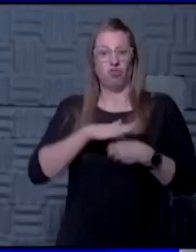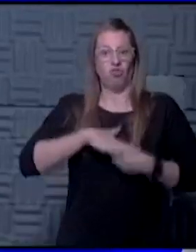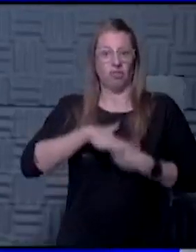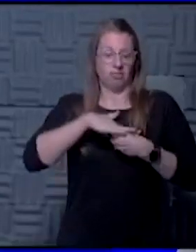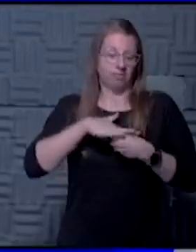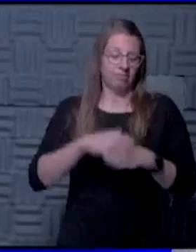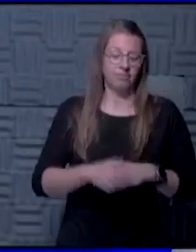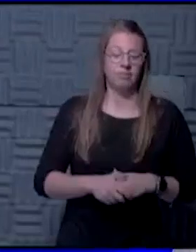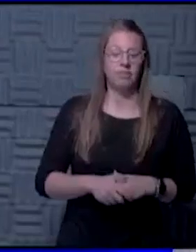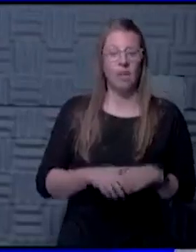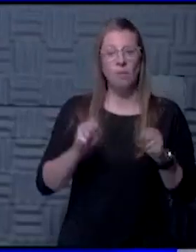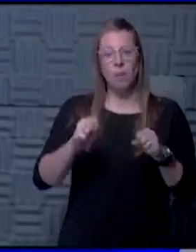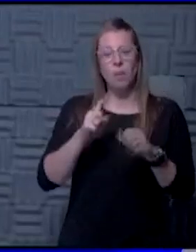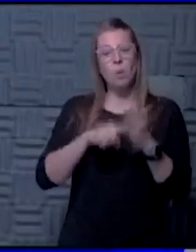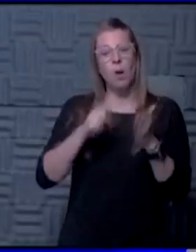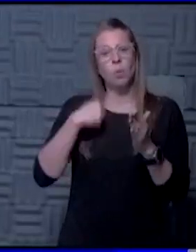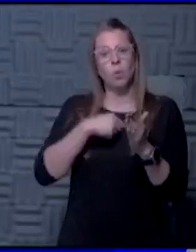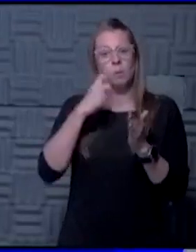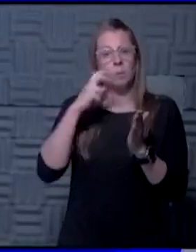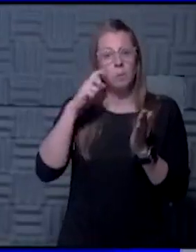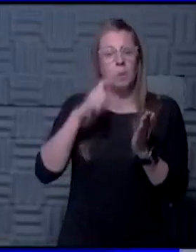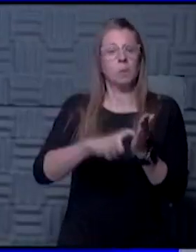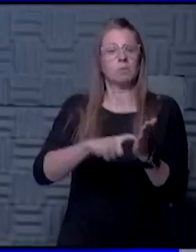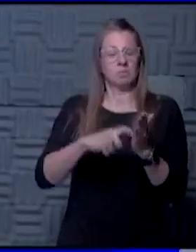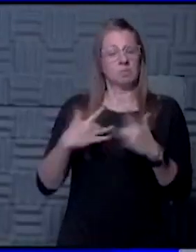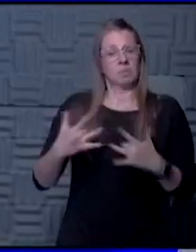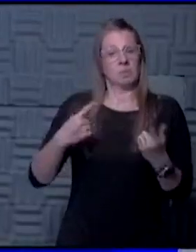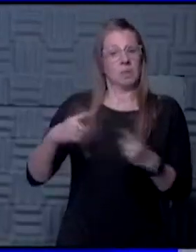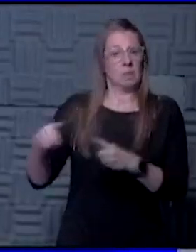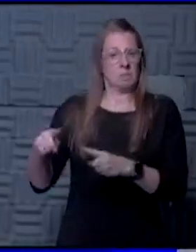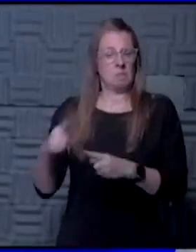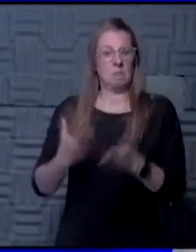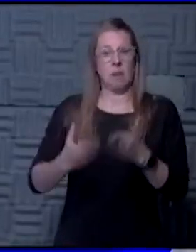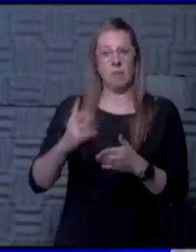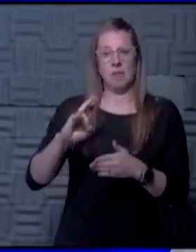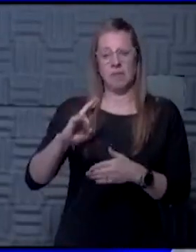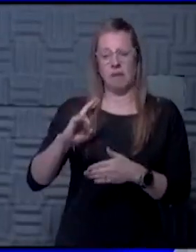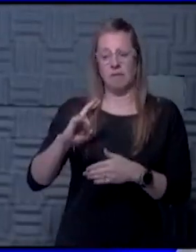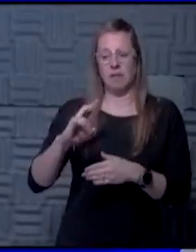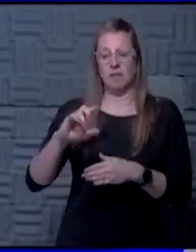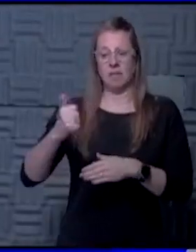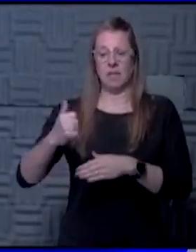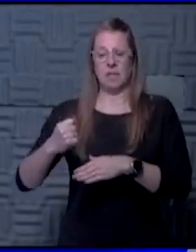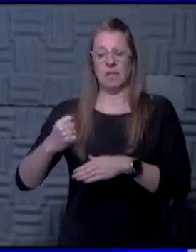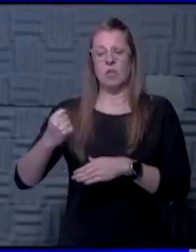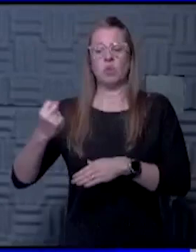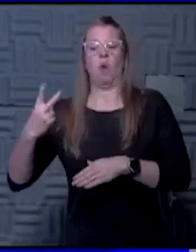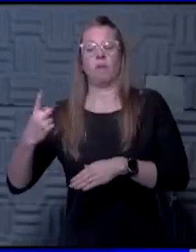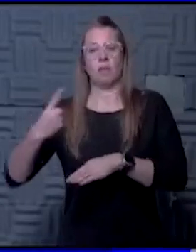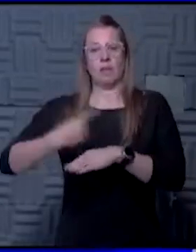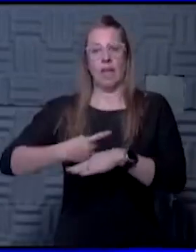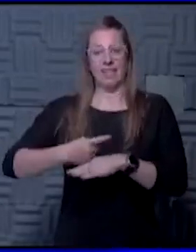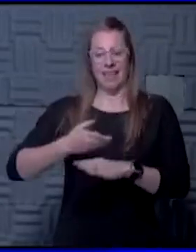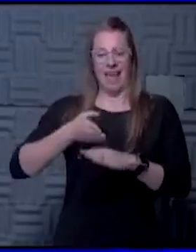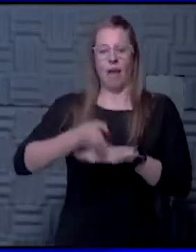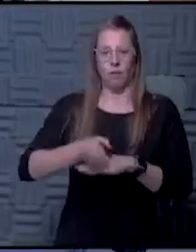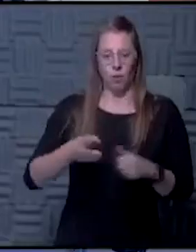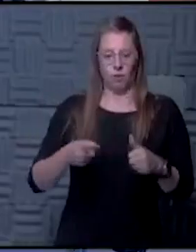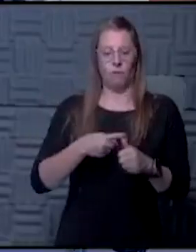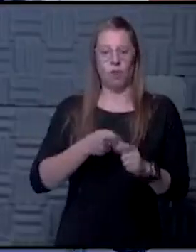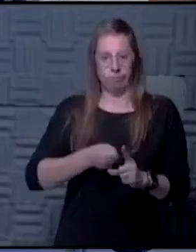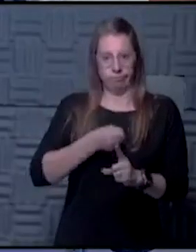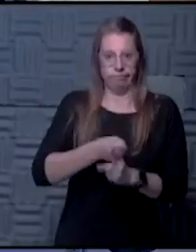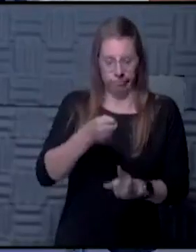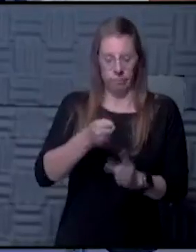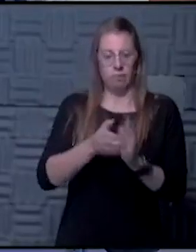what we are seeing. And again, that typically happens in that maybe 7, 10, 12, 14-day mark after the initial infection. And I